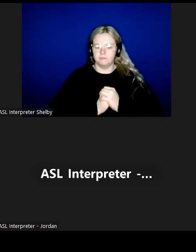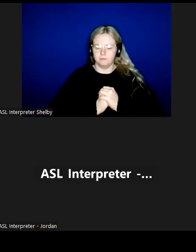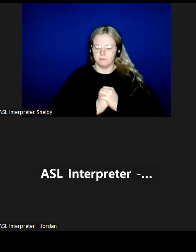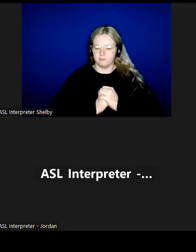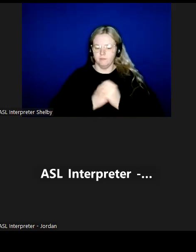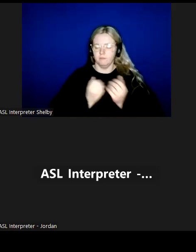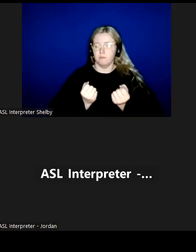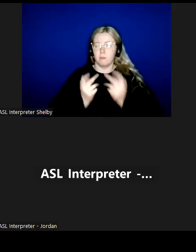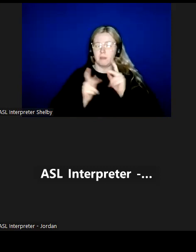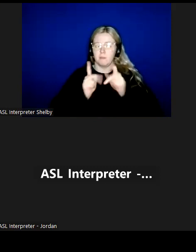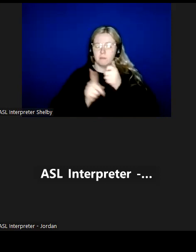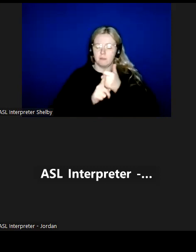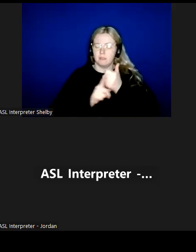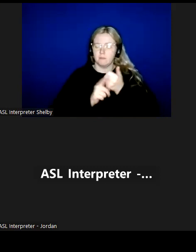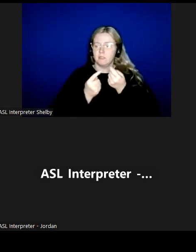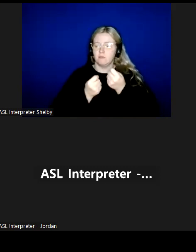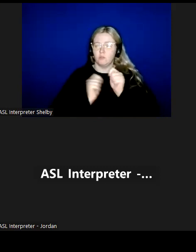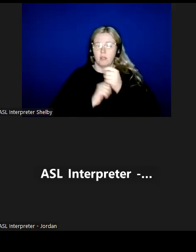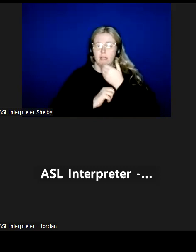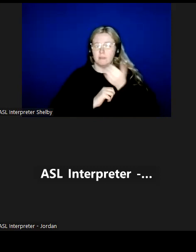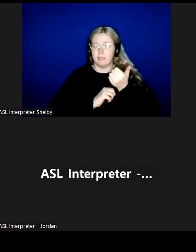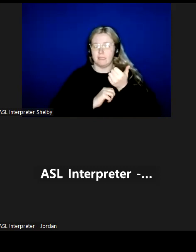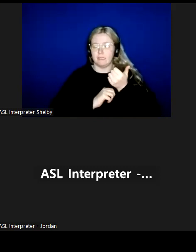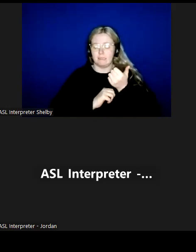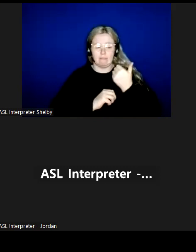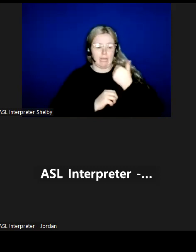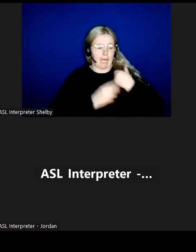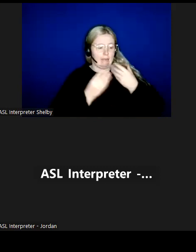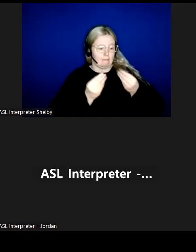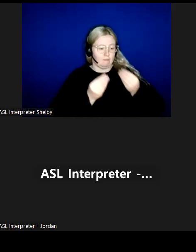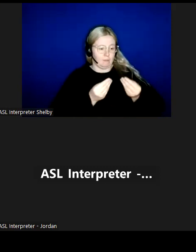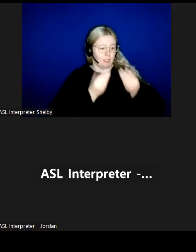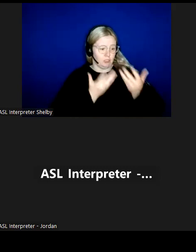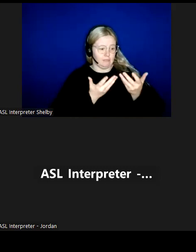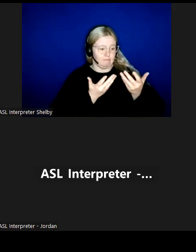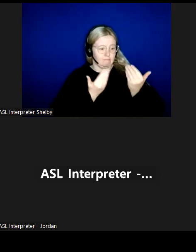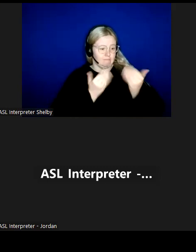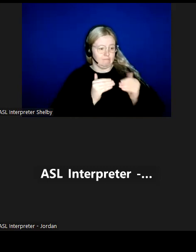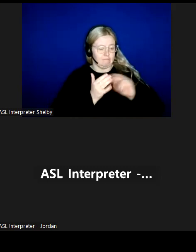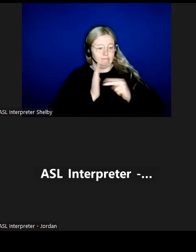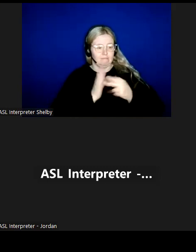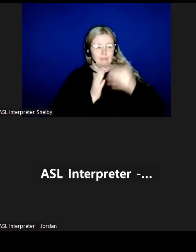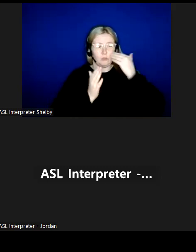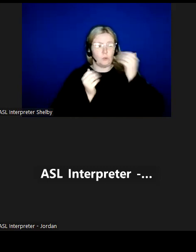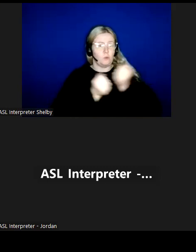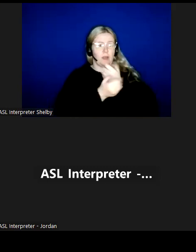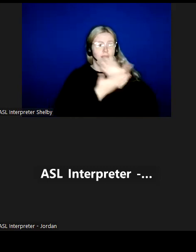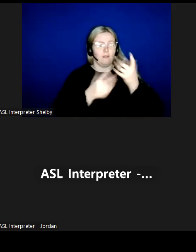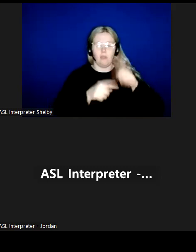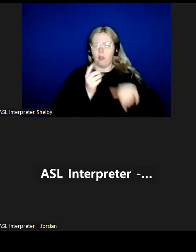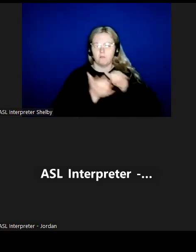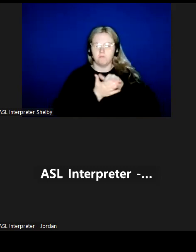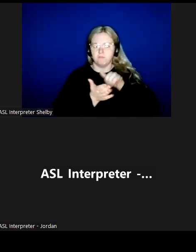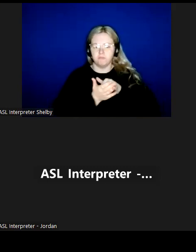that they can with the information that they have at the time. So although grief and